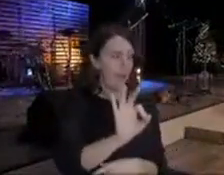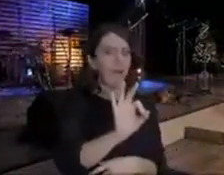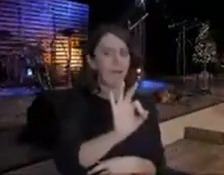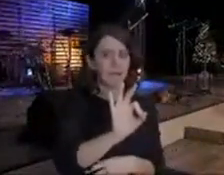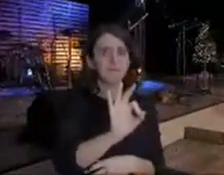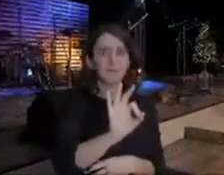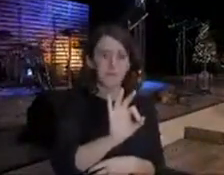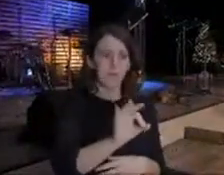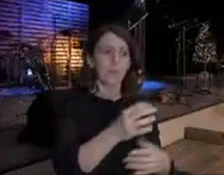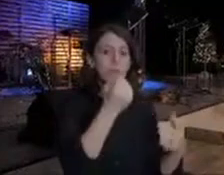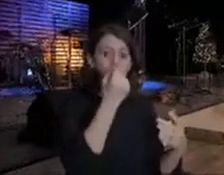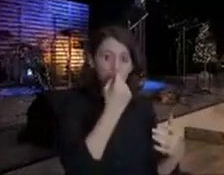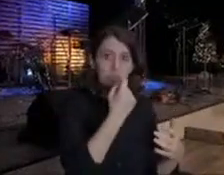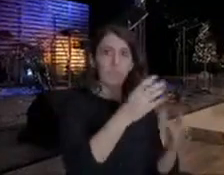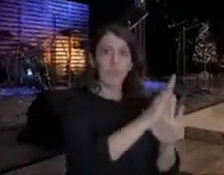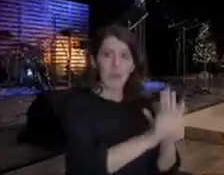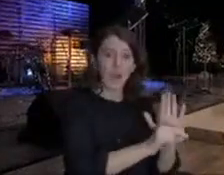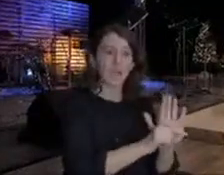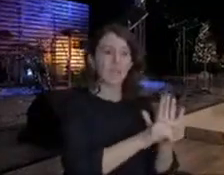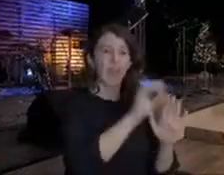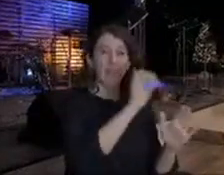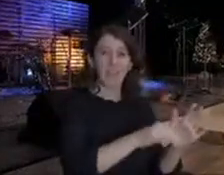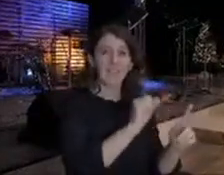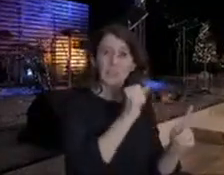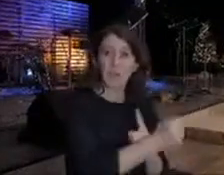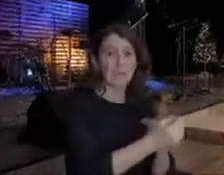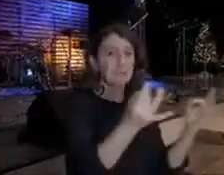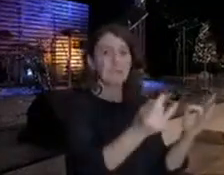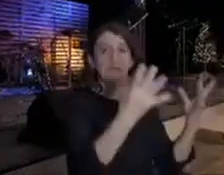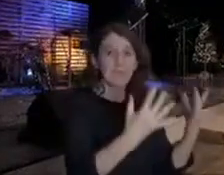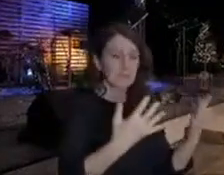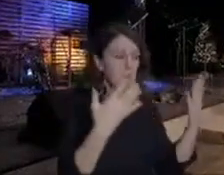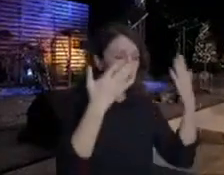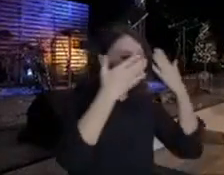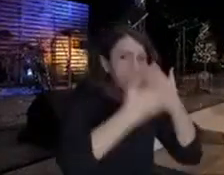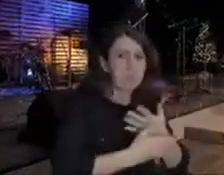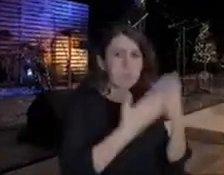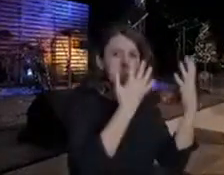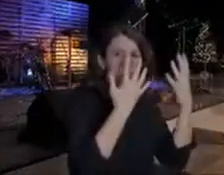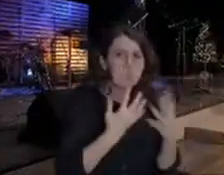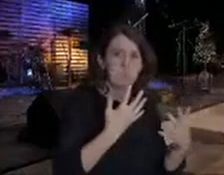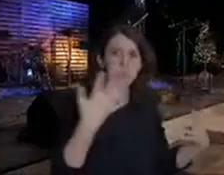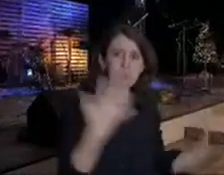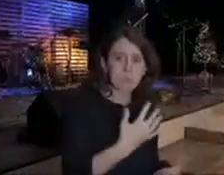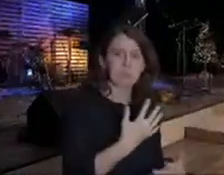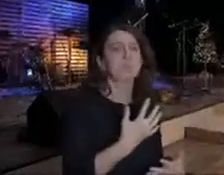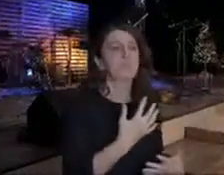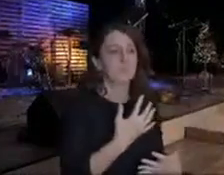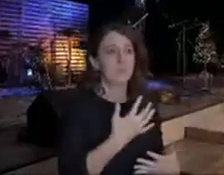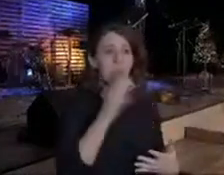the context it was written to. It was a dark time described by things like fearful gloom and darkness. But into